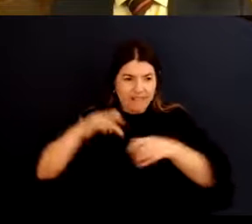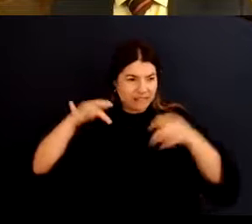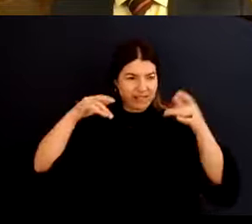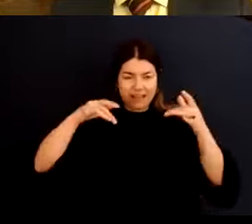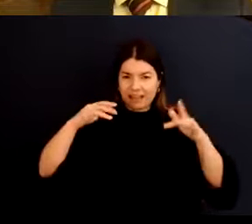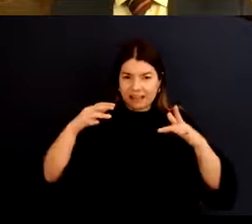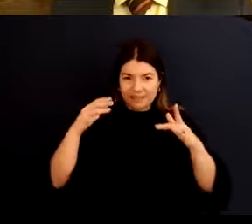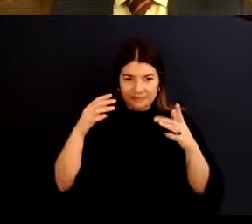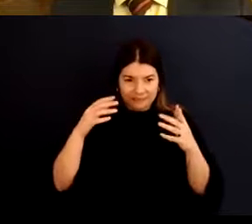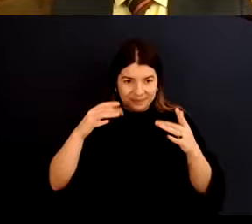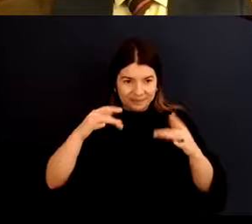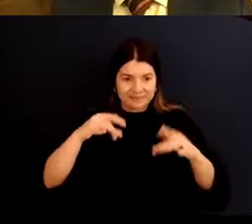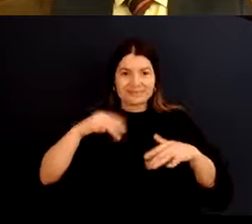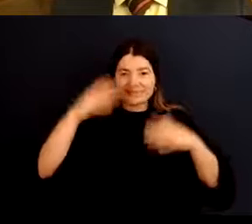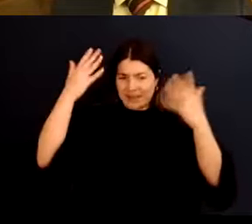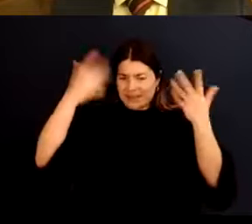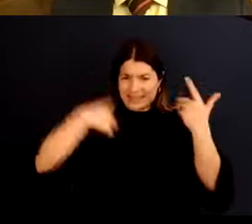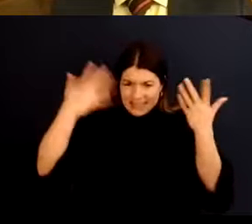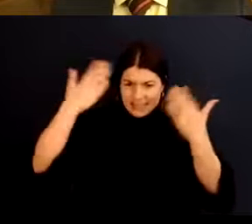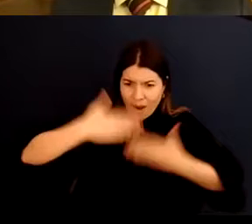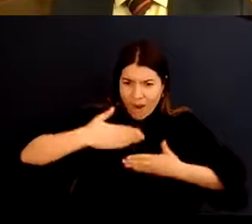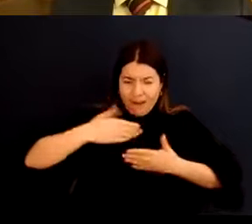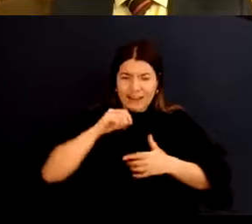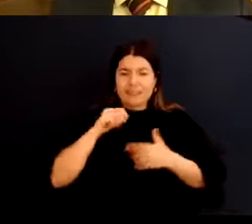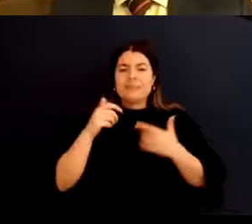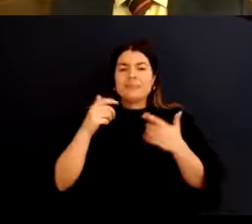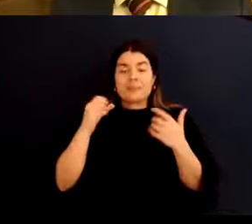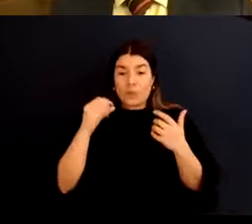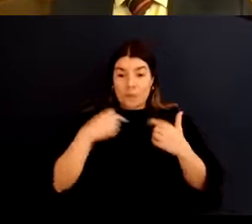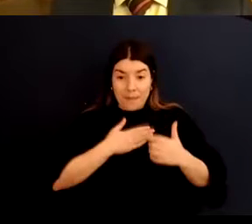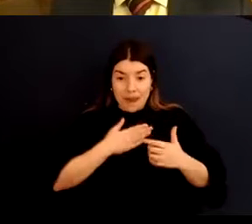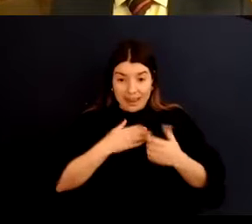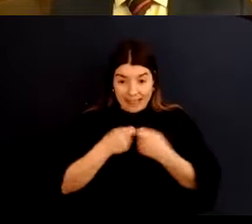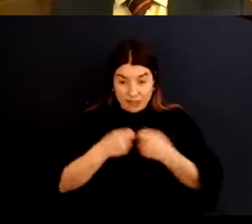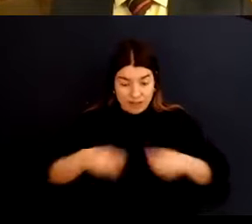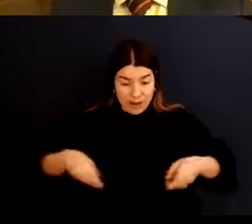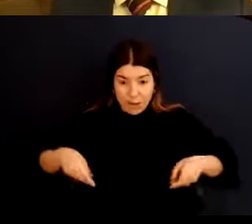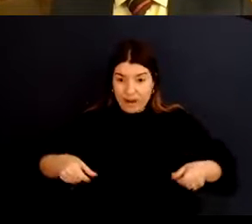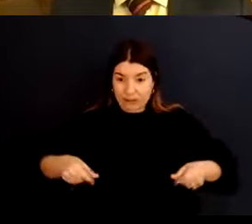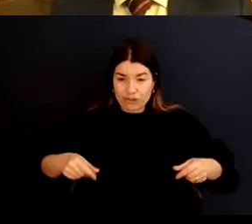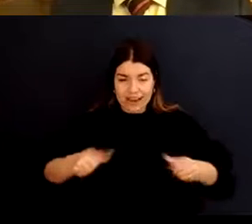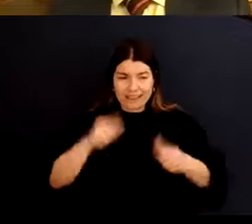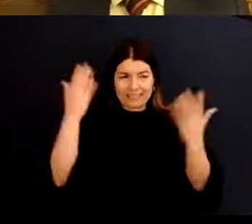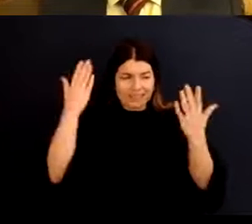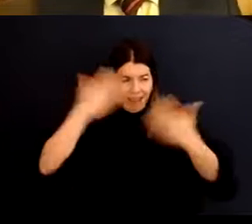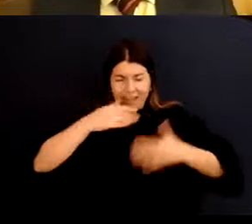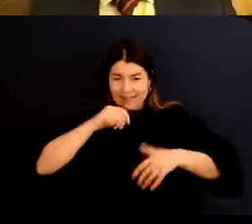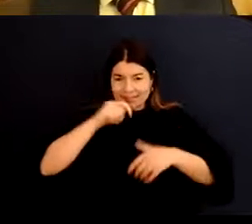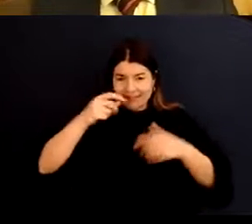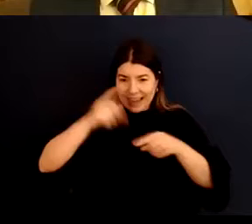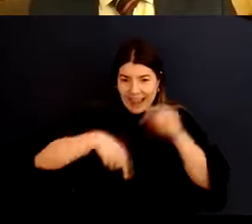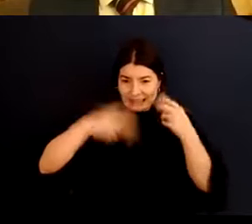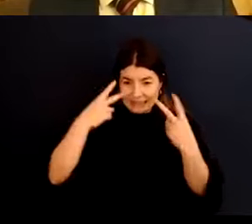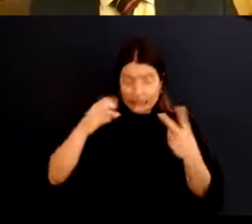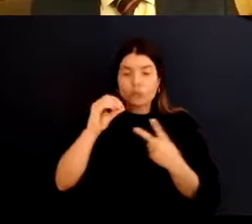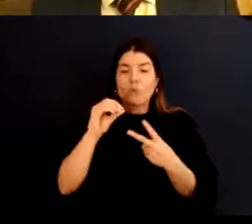when I am traveling at night in my electric wheelchair. Take the next minute to talk to you about how you might work to prioritize